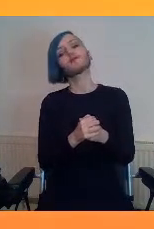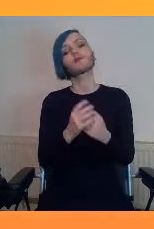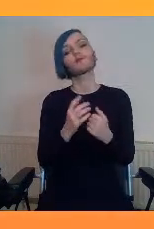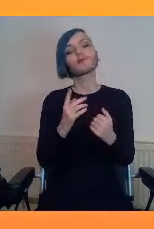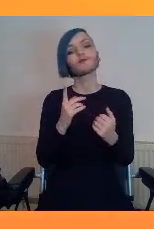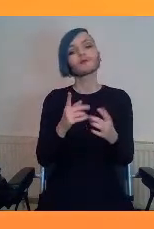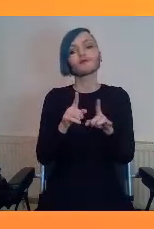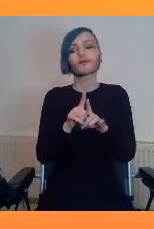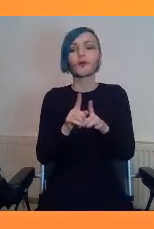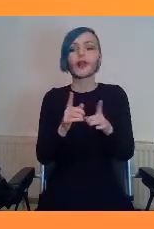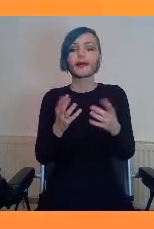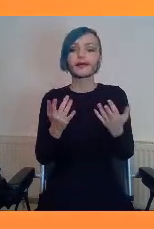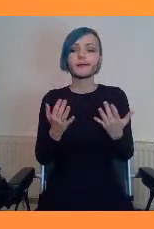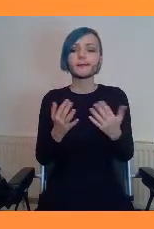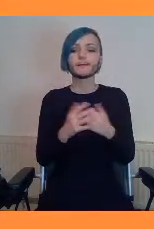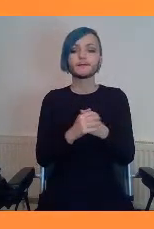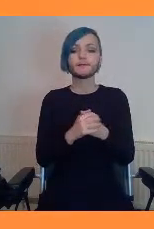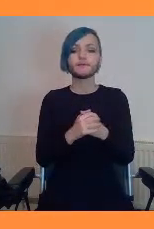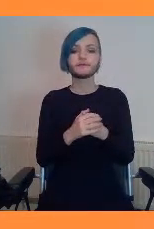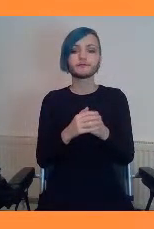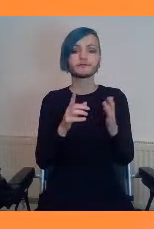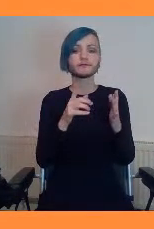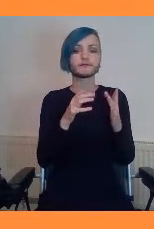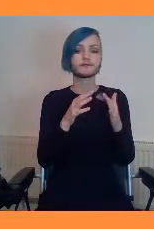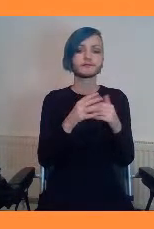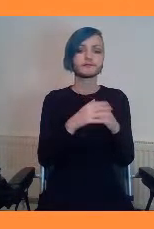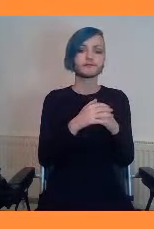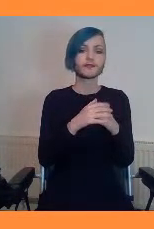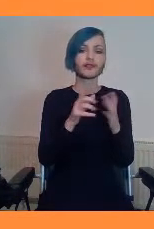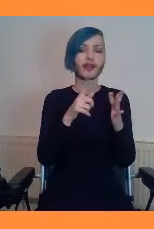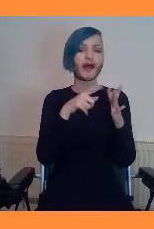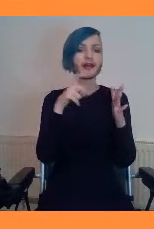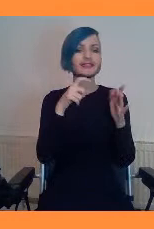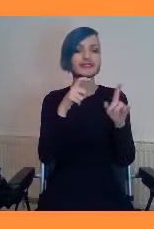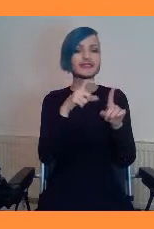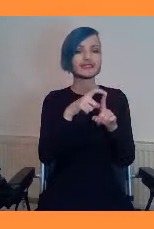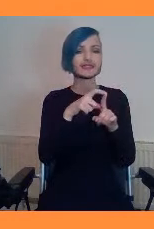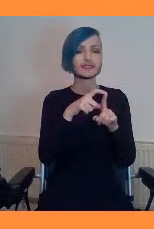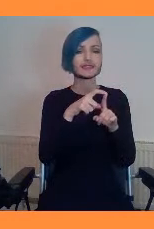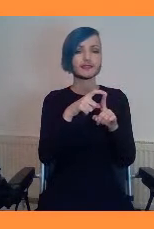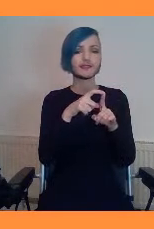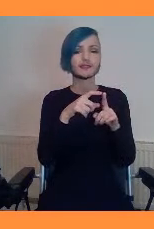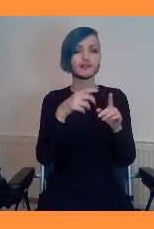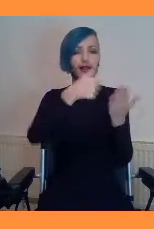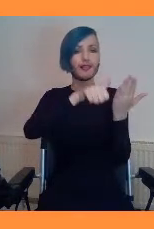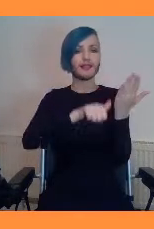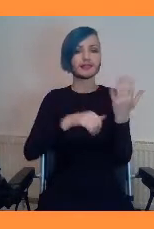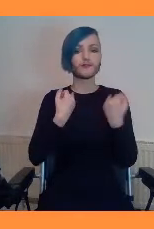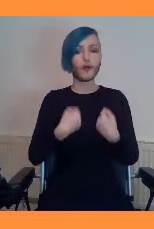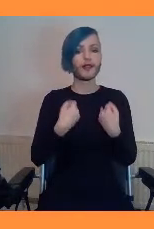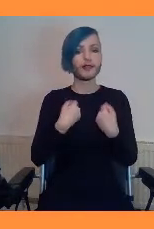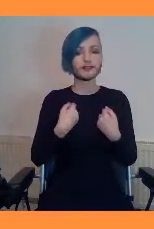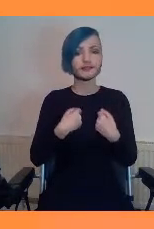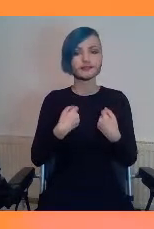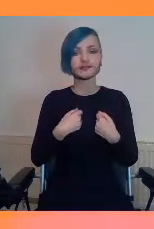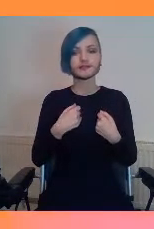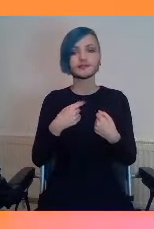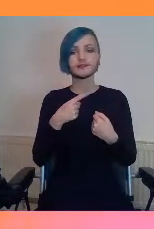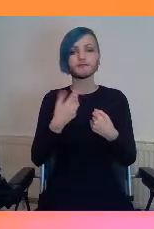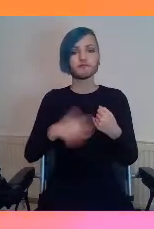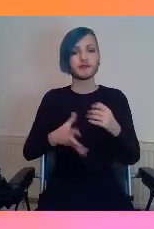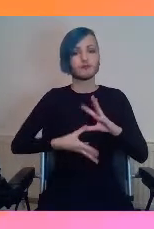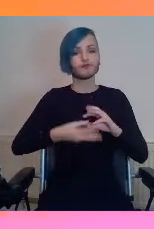like ICD list of illnesses, yes, should was created